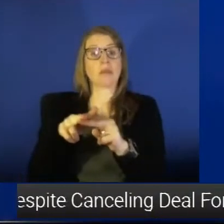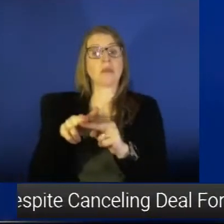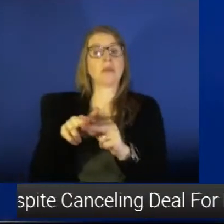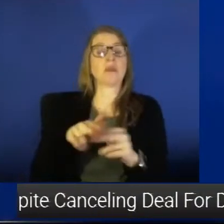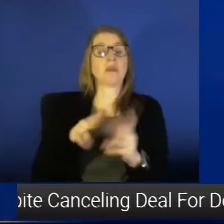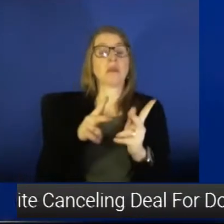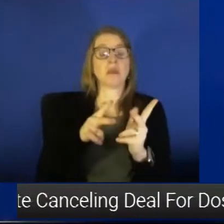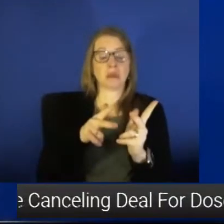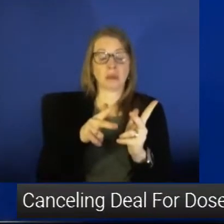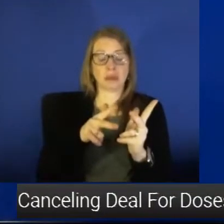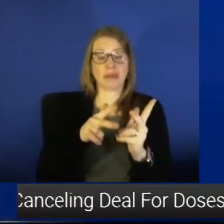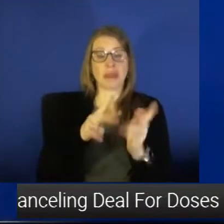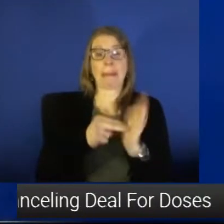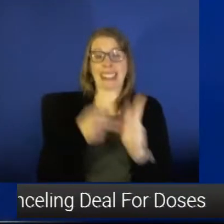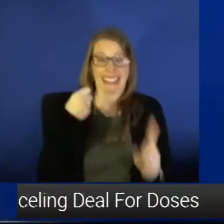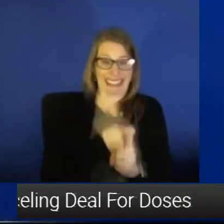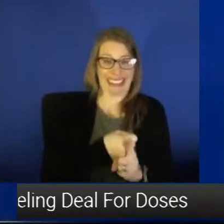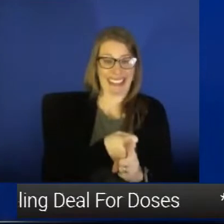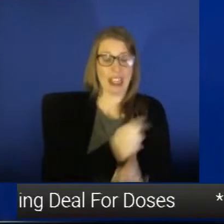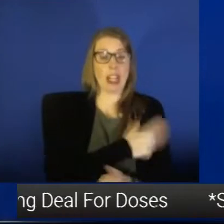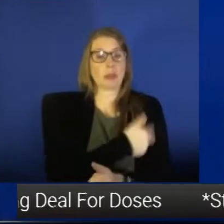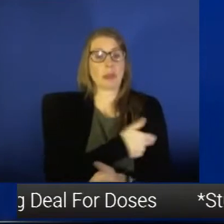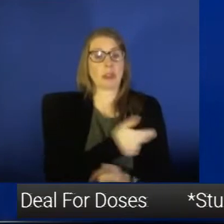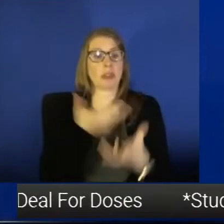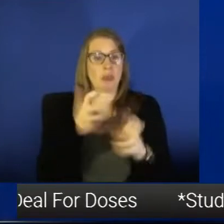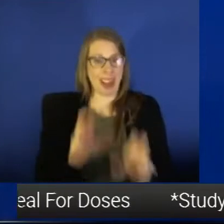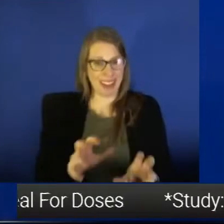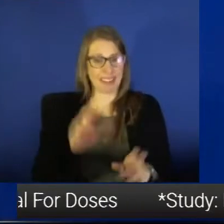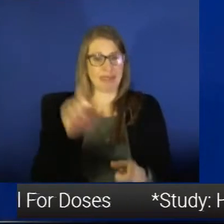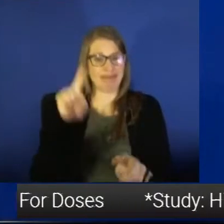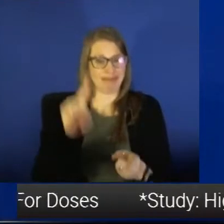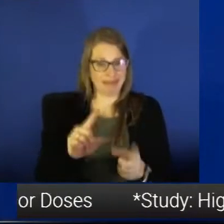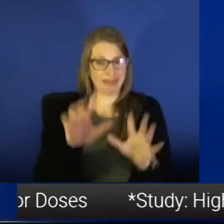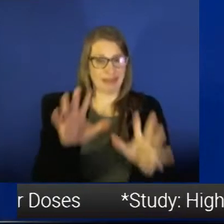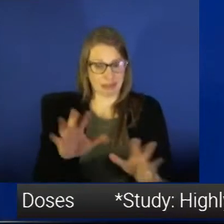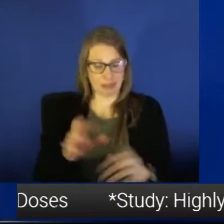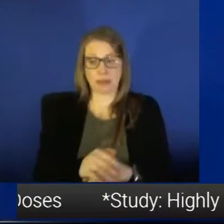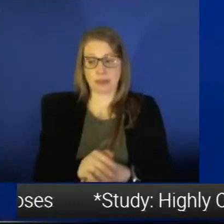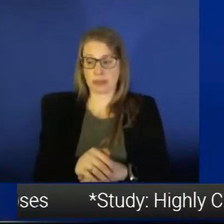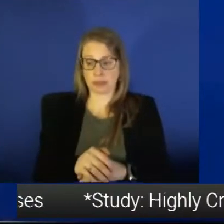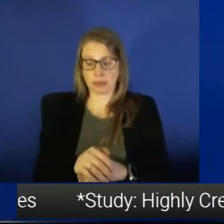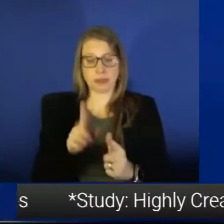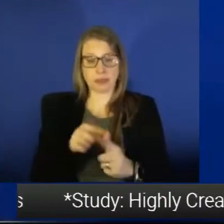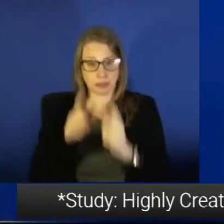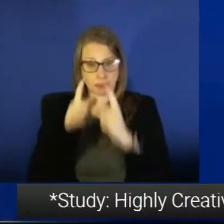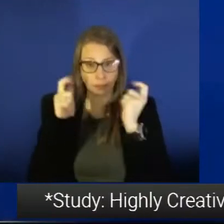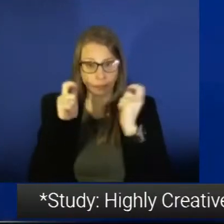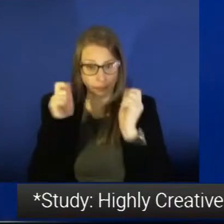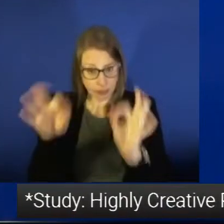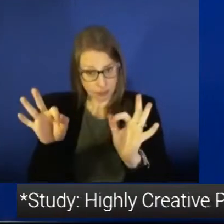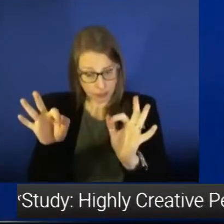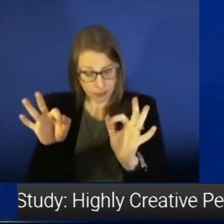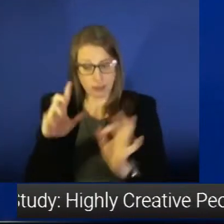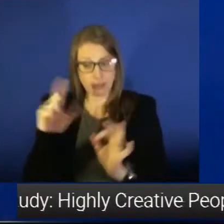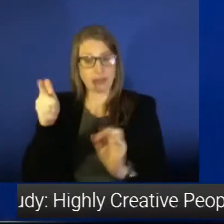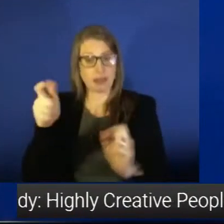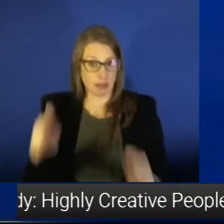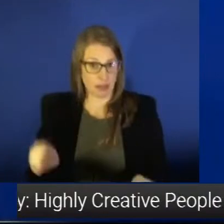you can pivot back and try and get back to more to remove mask mandates as much as possible. I think the other thing you